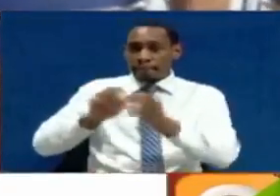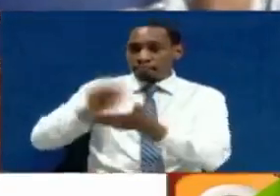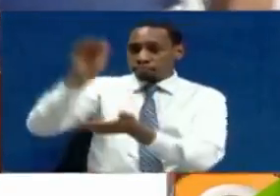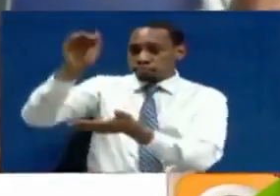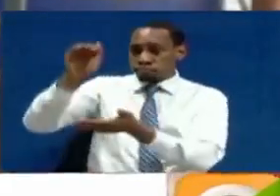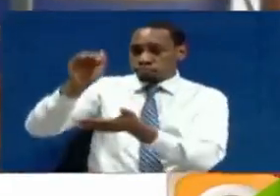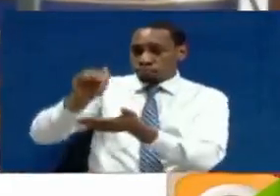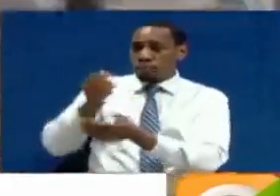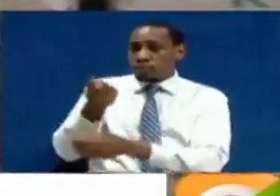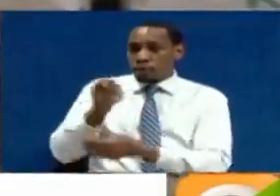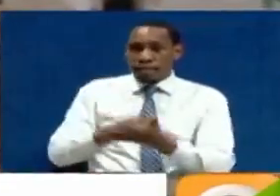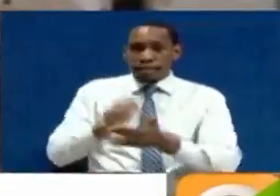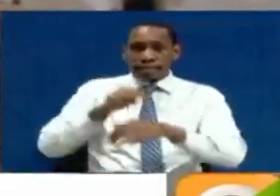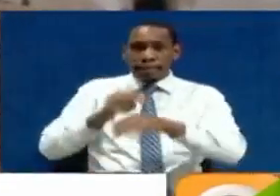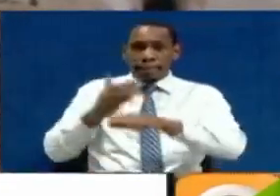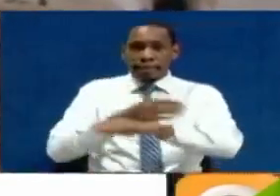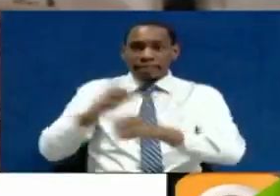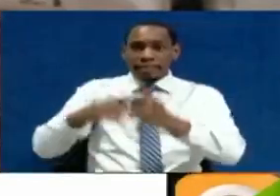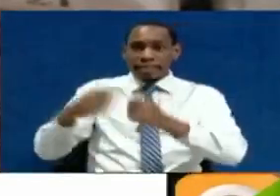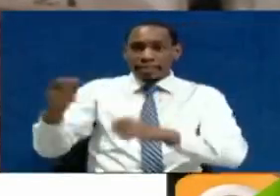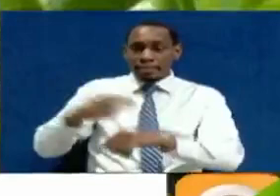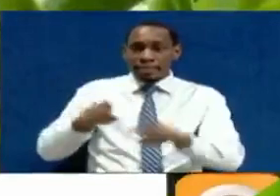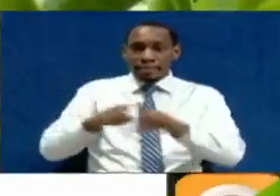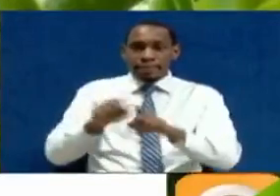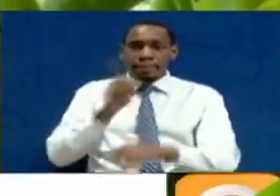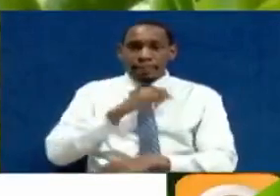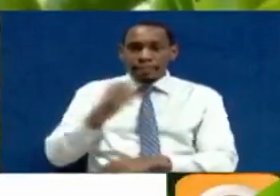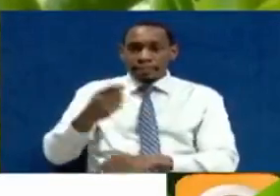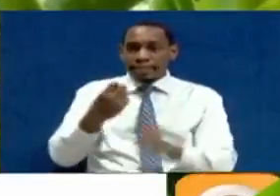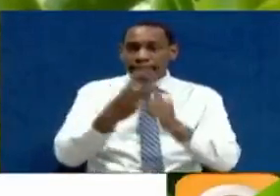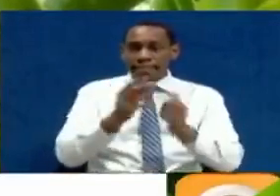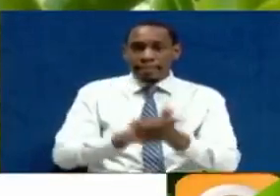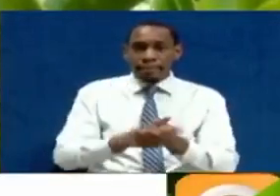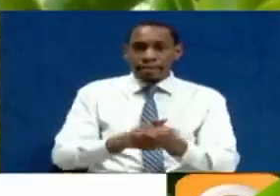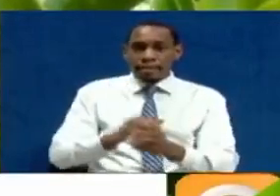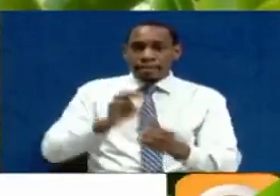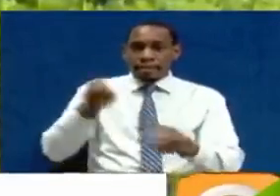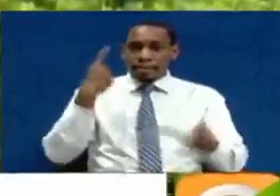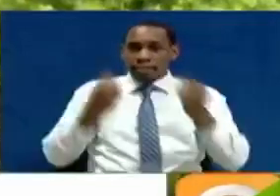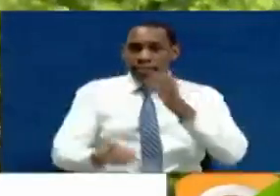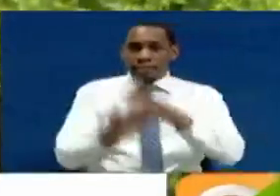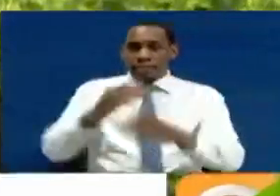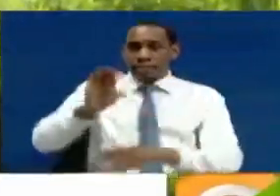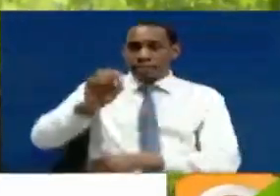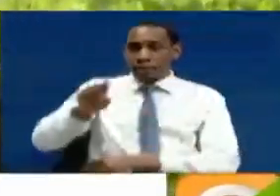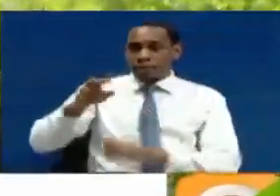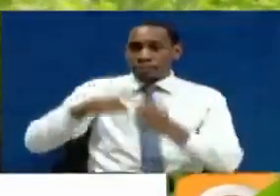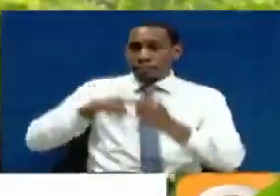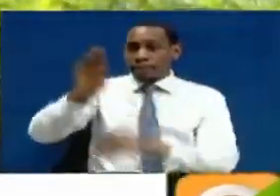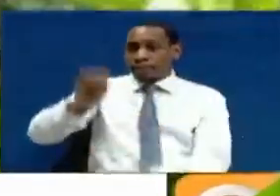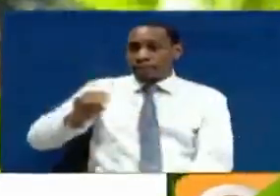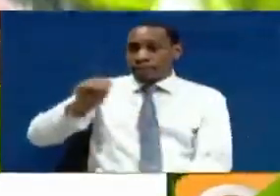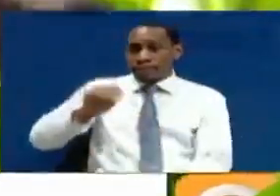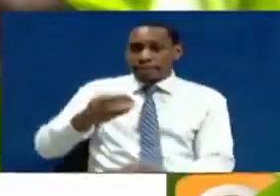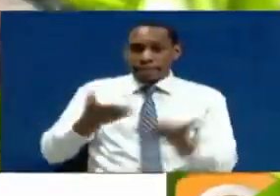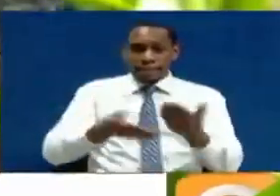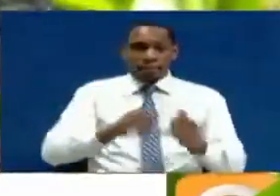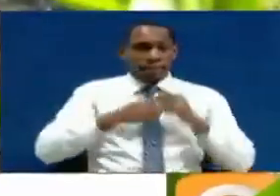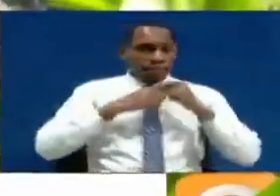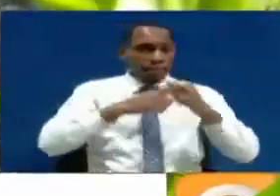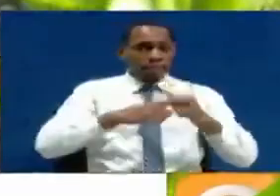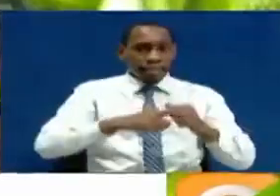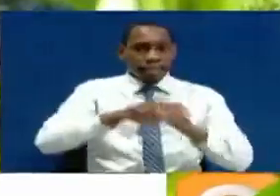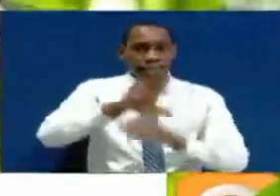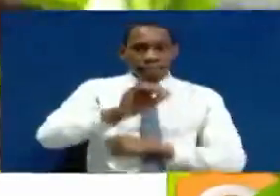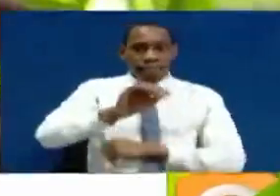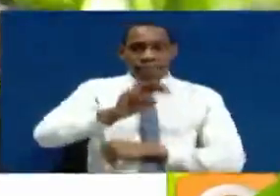dropped marginally during the last 6 months ending December 2020. Tea produced dropped by 0.7% to